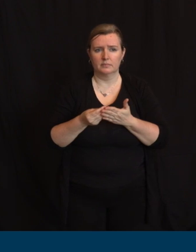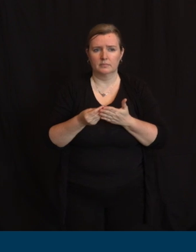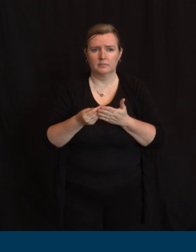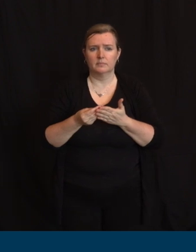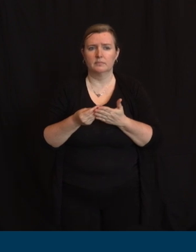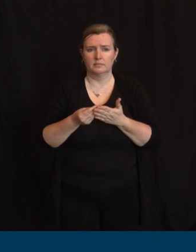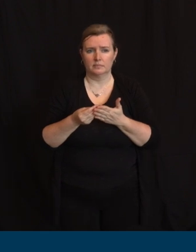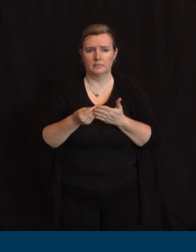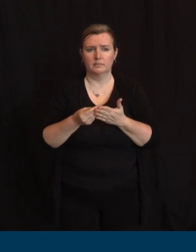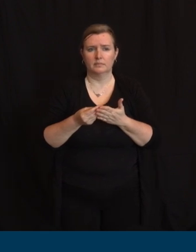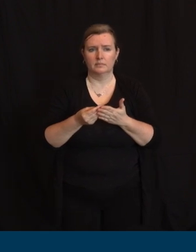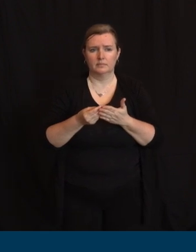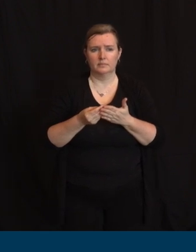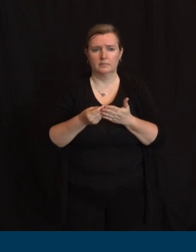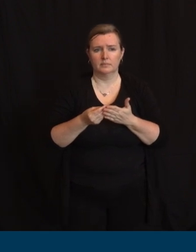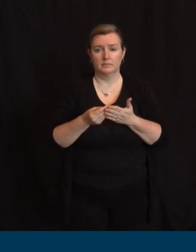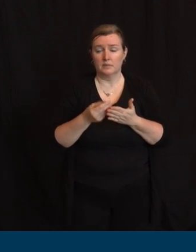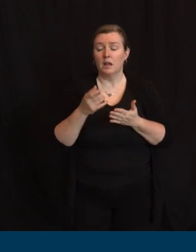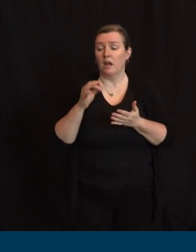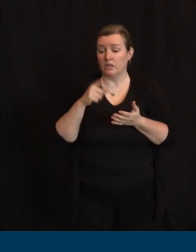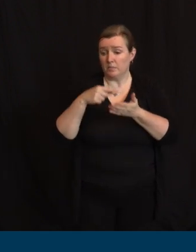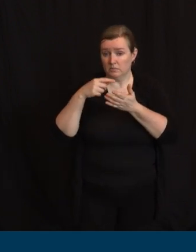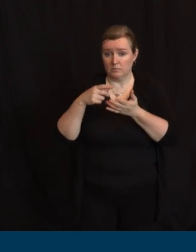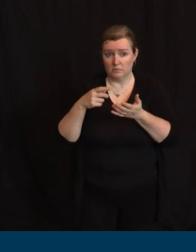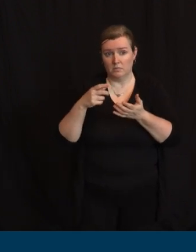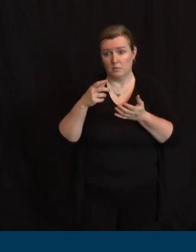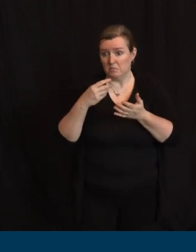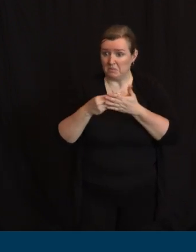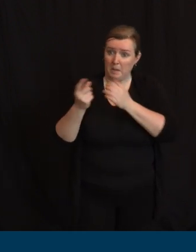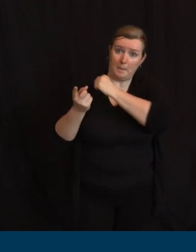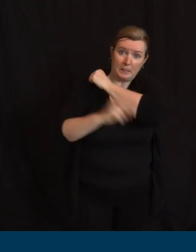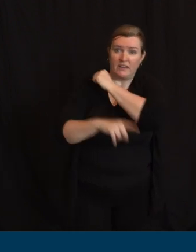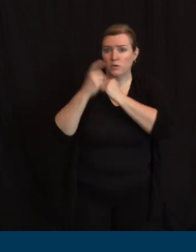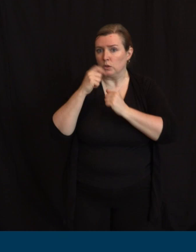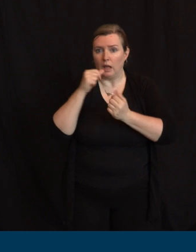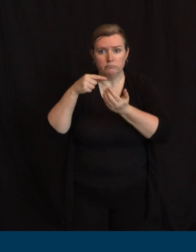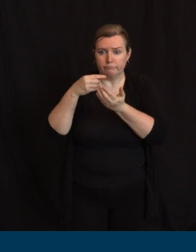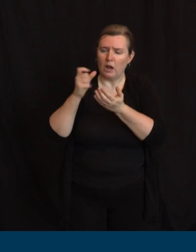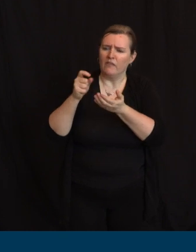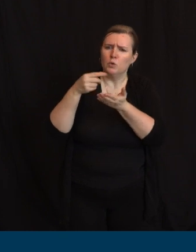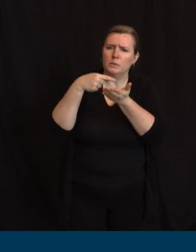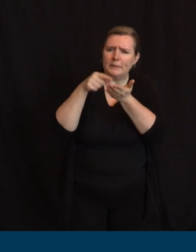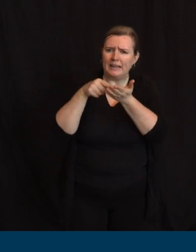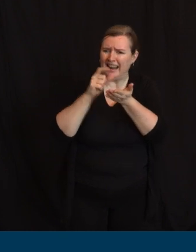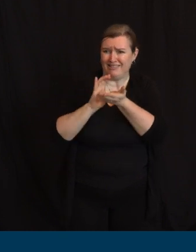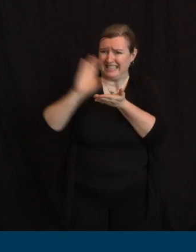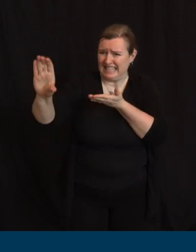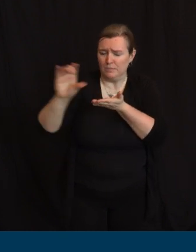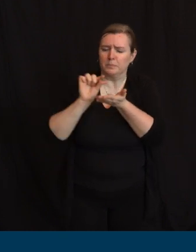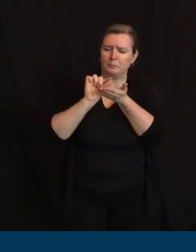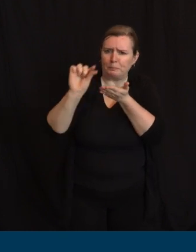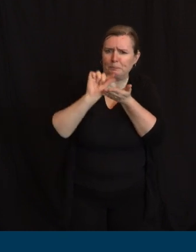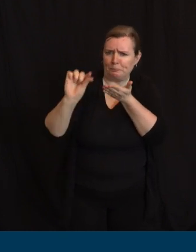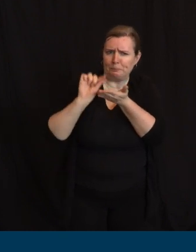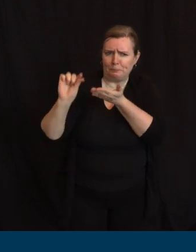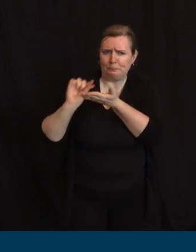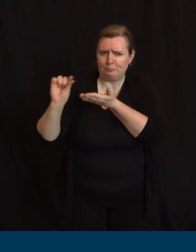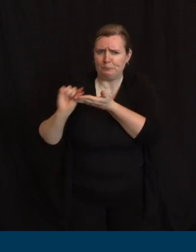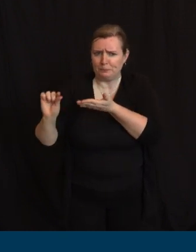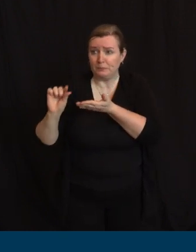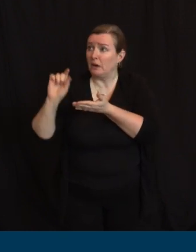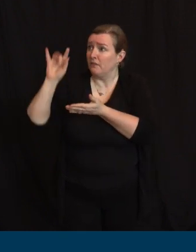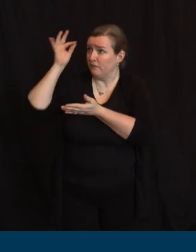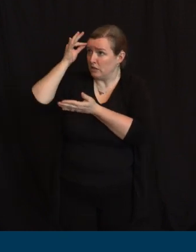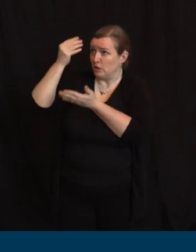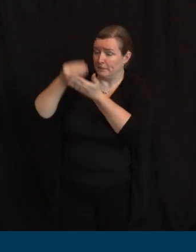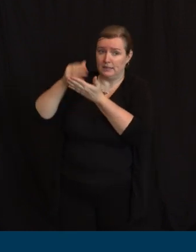say what happens if we don't have that as an option and we don't get the federal money, folks should assume we're going to have to gut programs, and